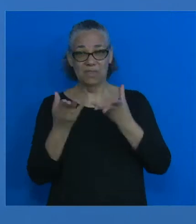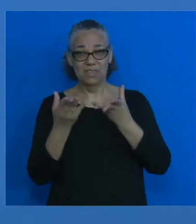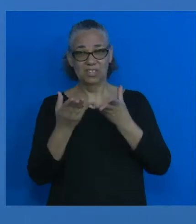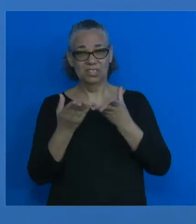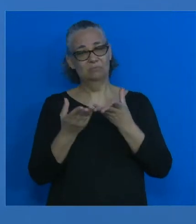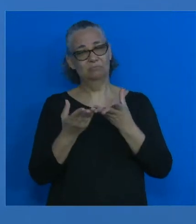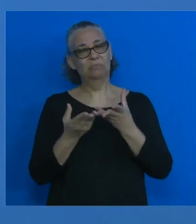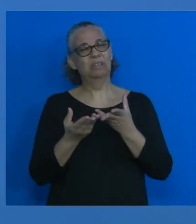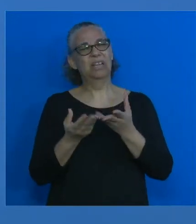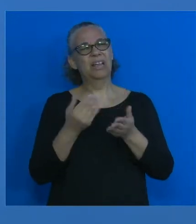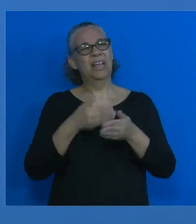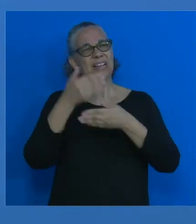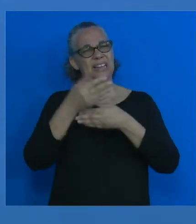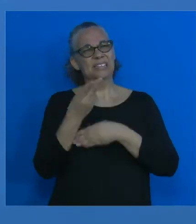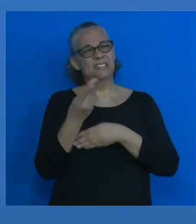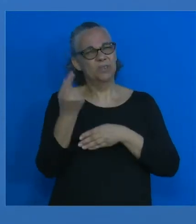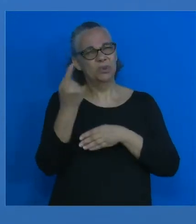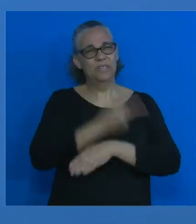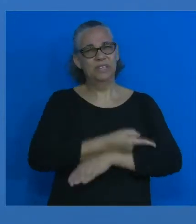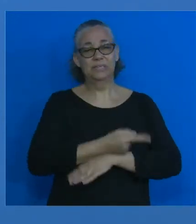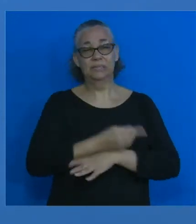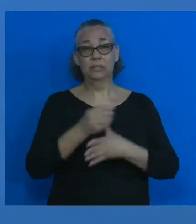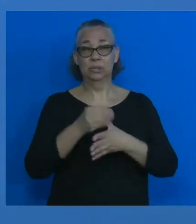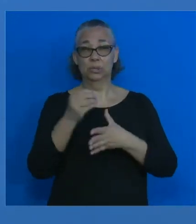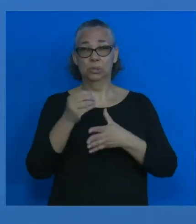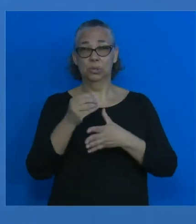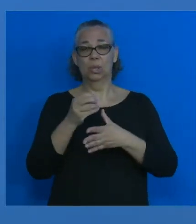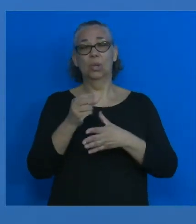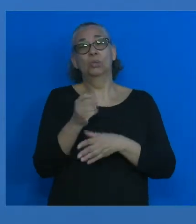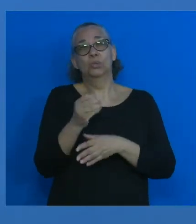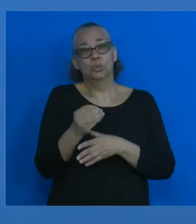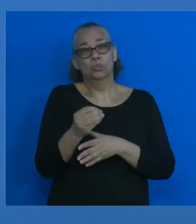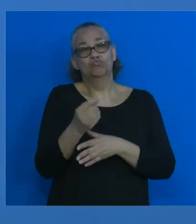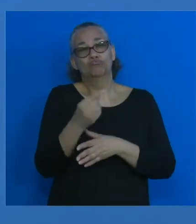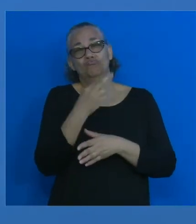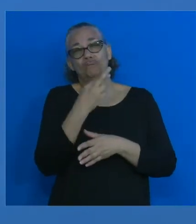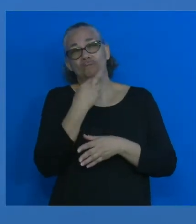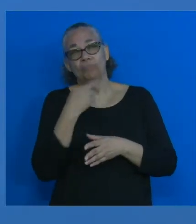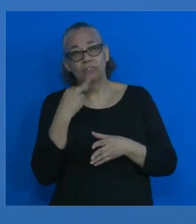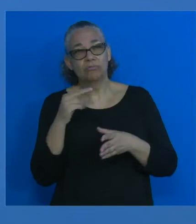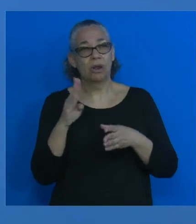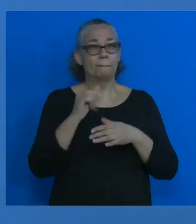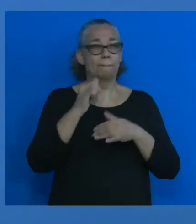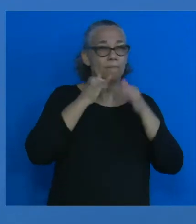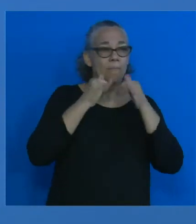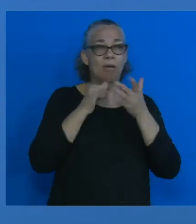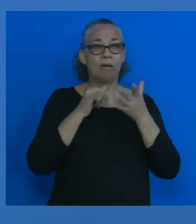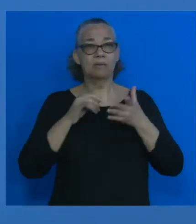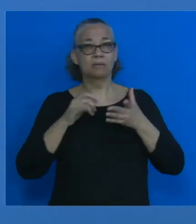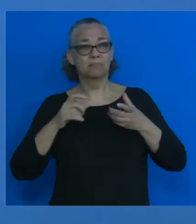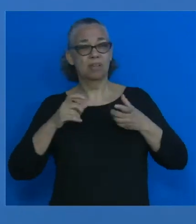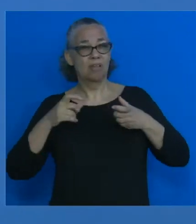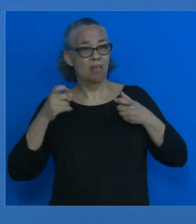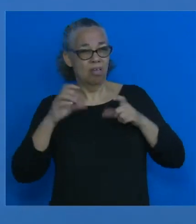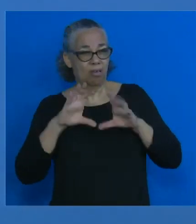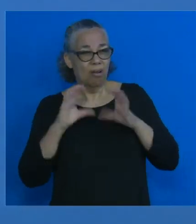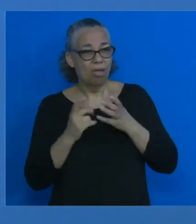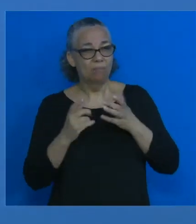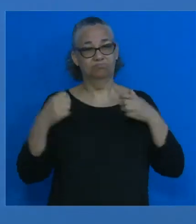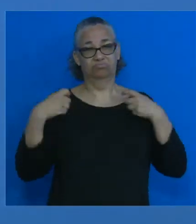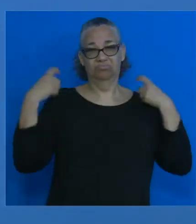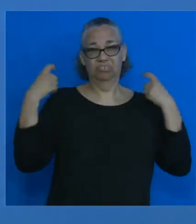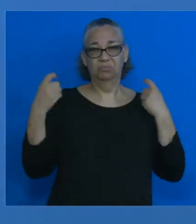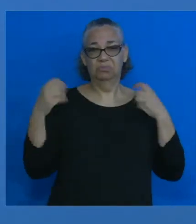the next few days so that restaurants and bars, clubs, gyms,